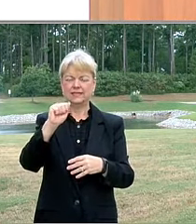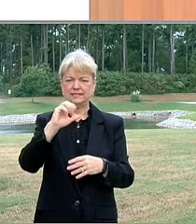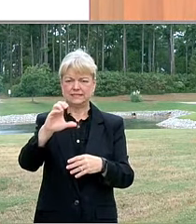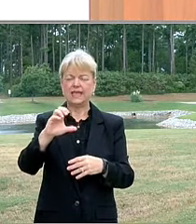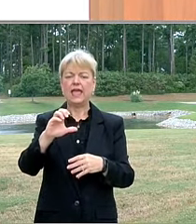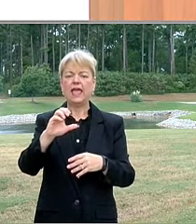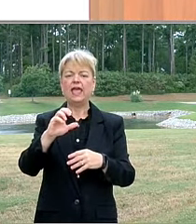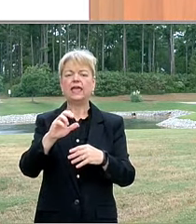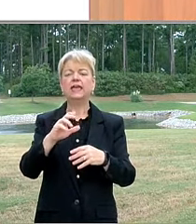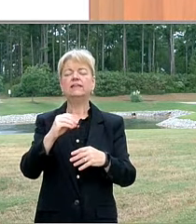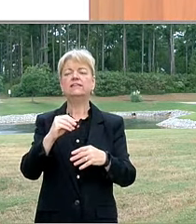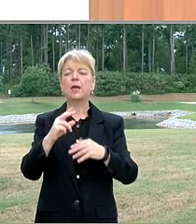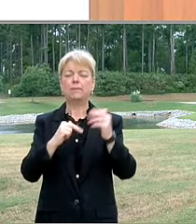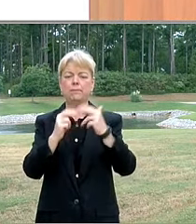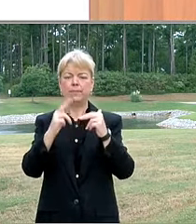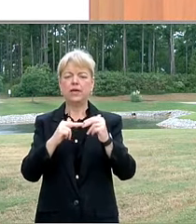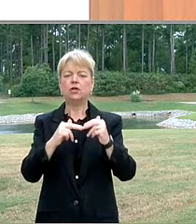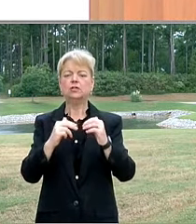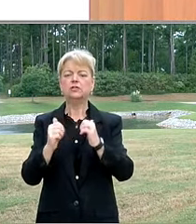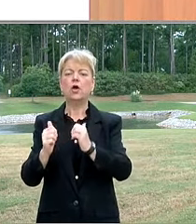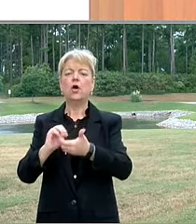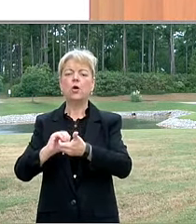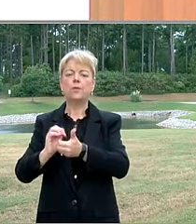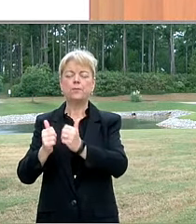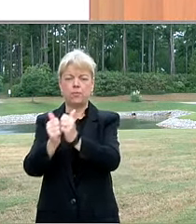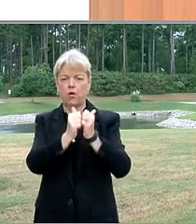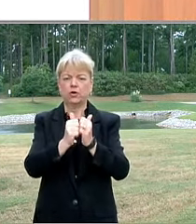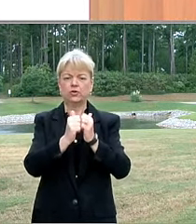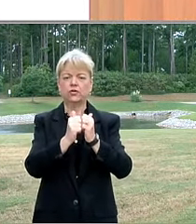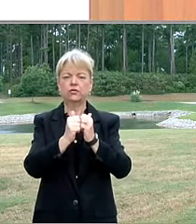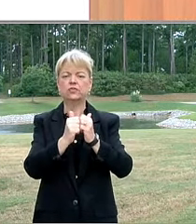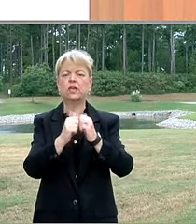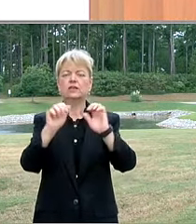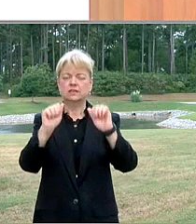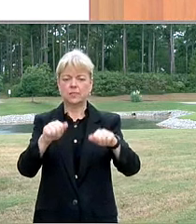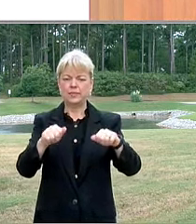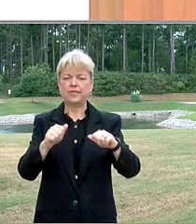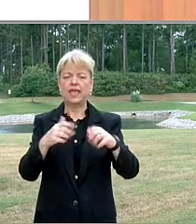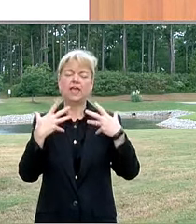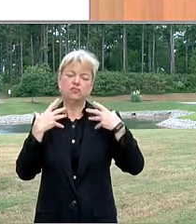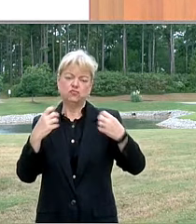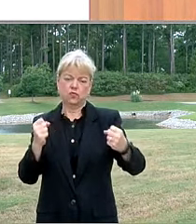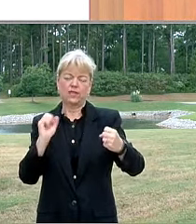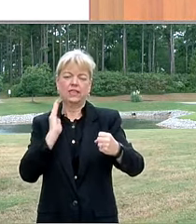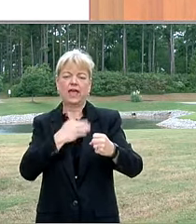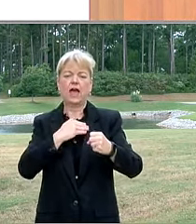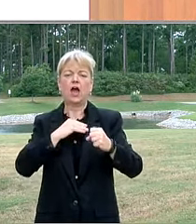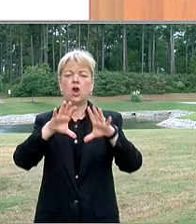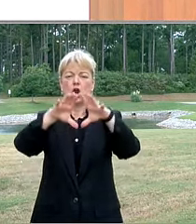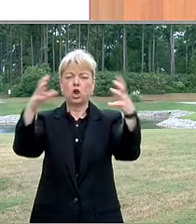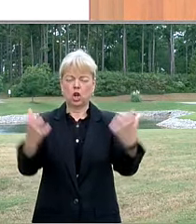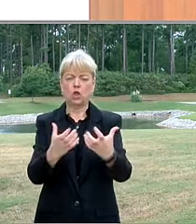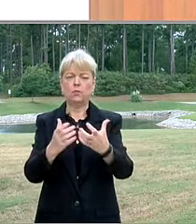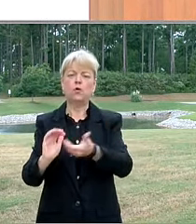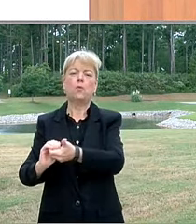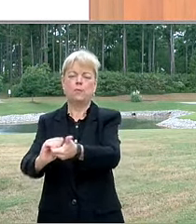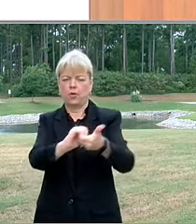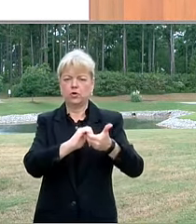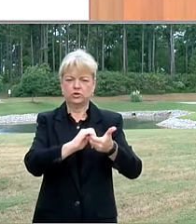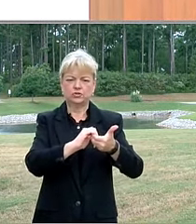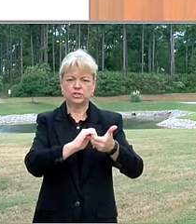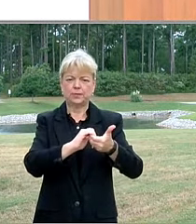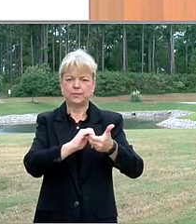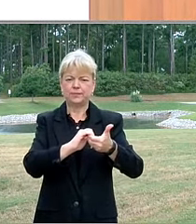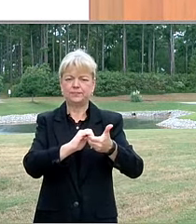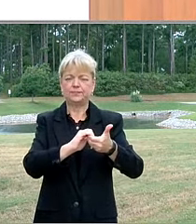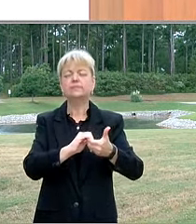capacity, supporting combatant commander engagement strategies, and strengthening our global partnerships. The commanding